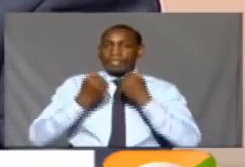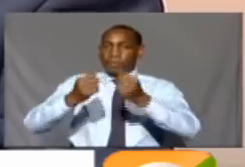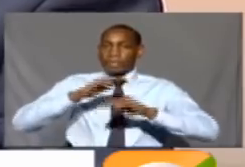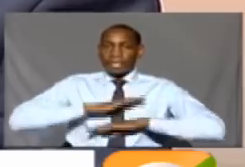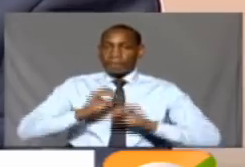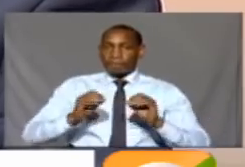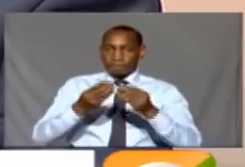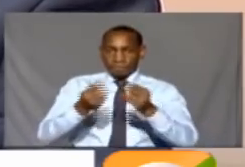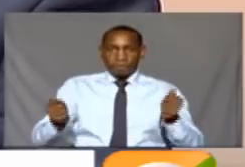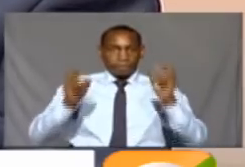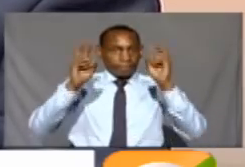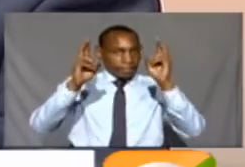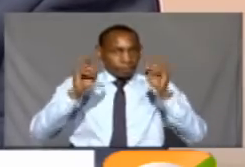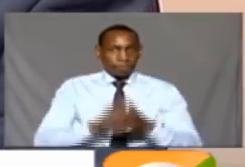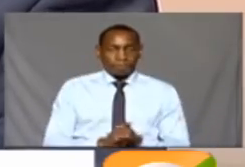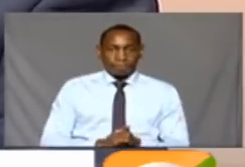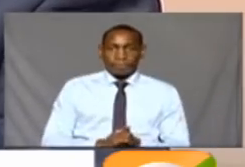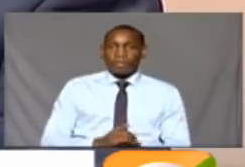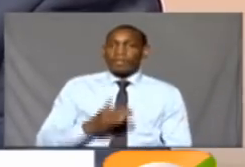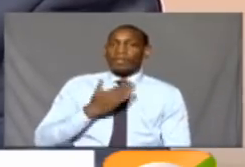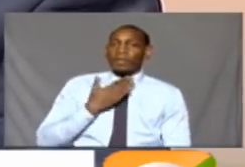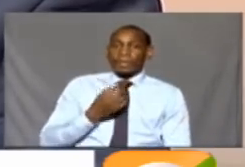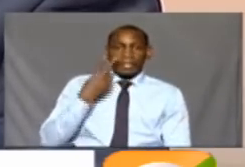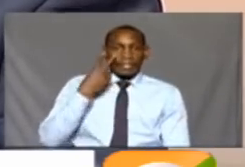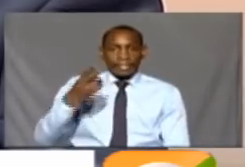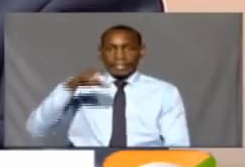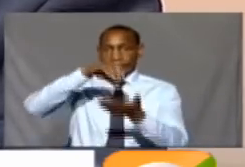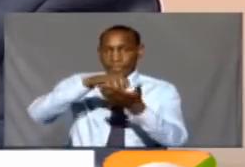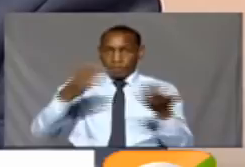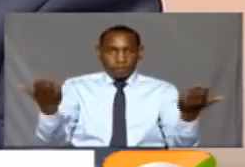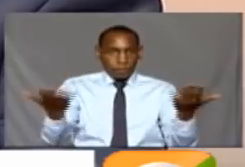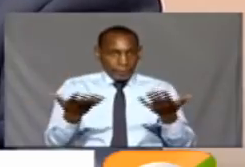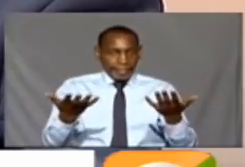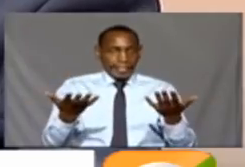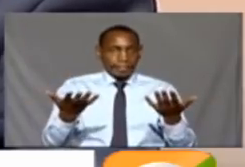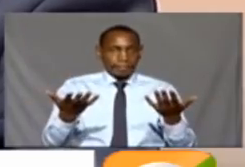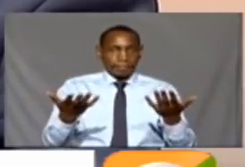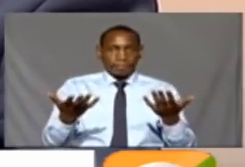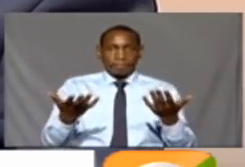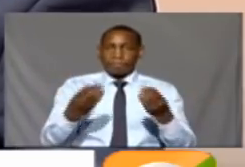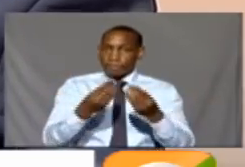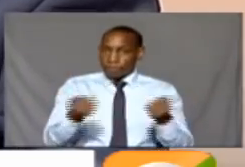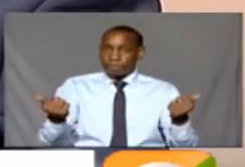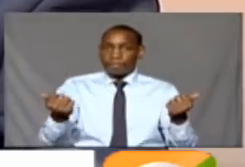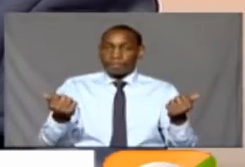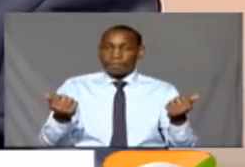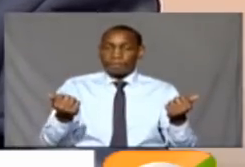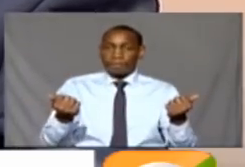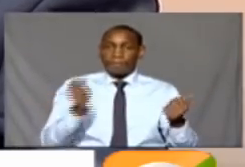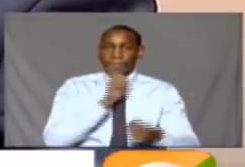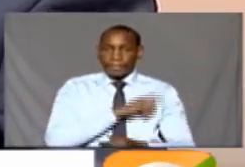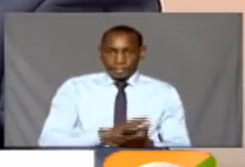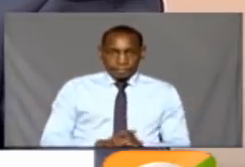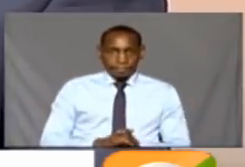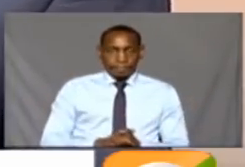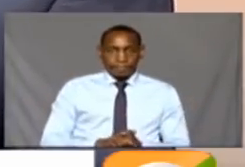with the issues. Mm-hmm. I would want to see a situation where this is addressed. Come to what you